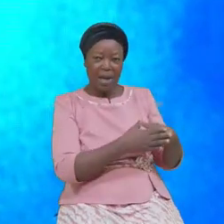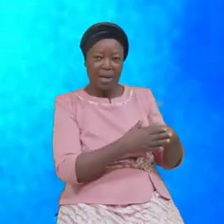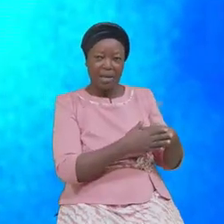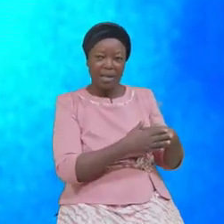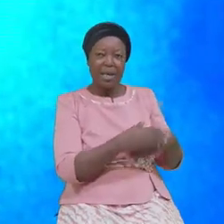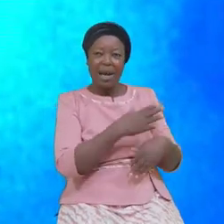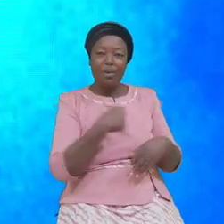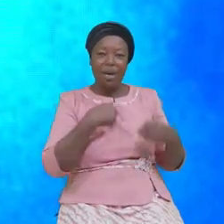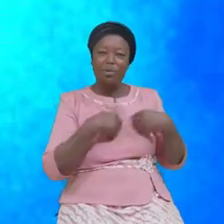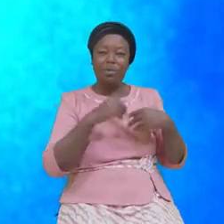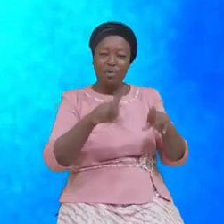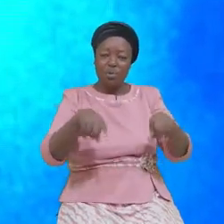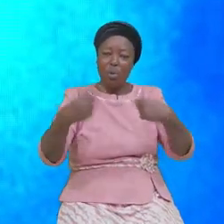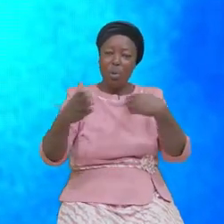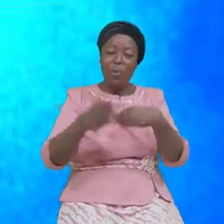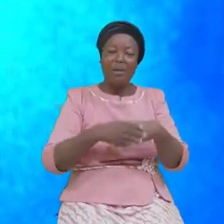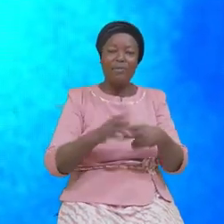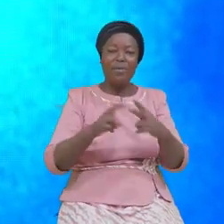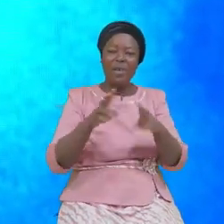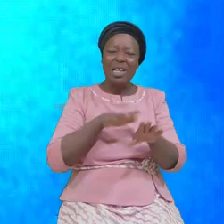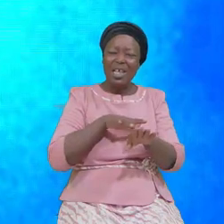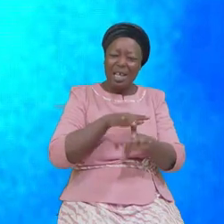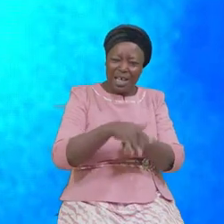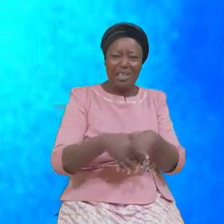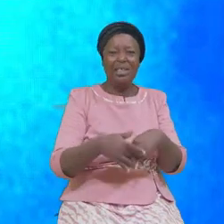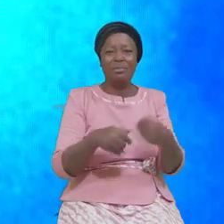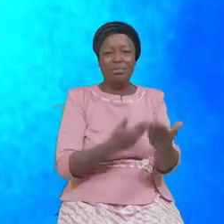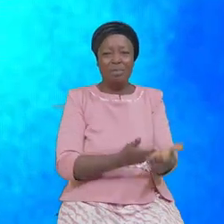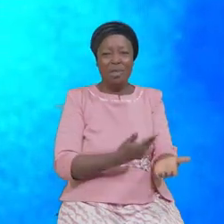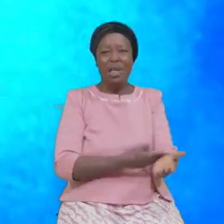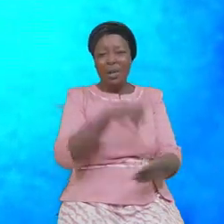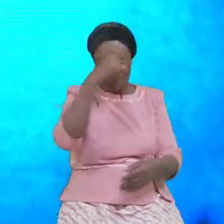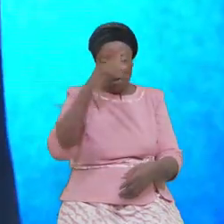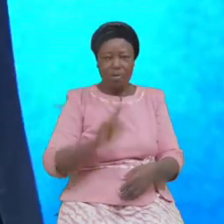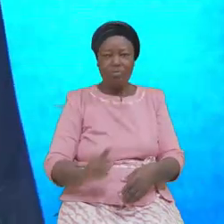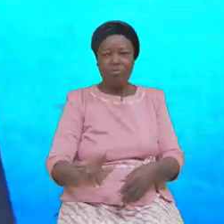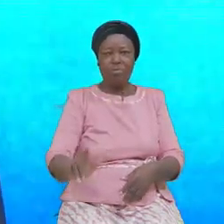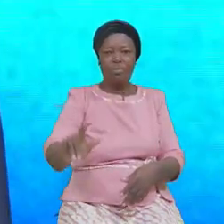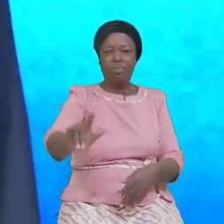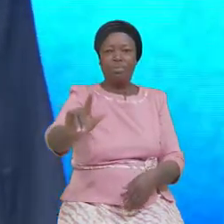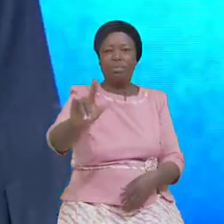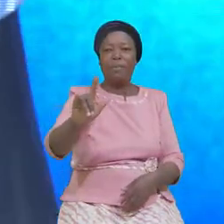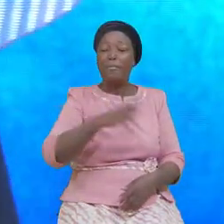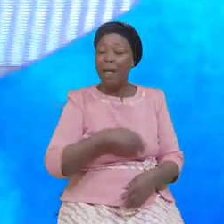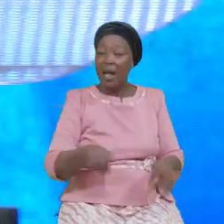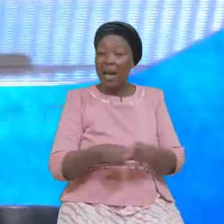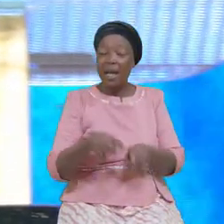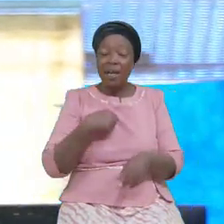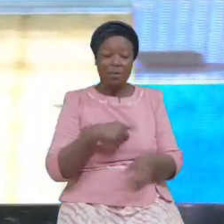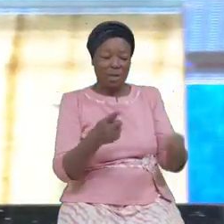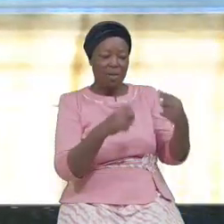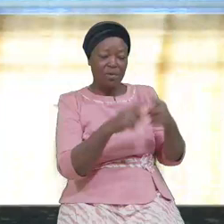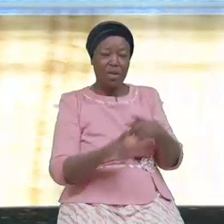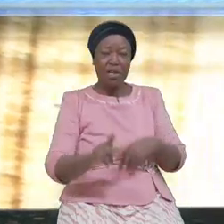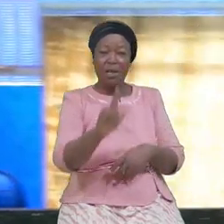to leave very early because of the flight. And as we came to the